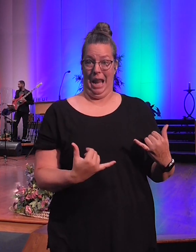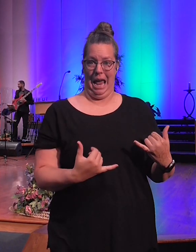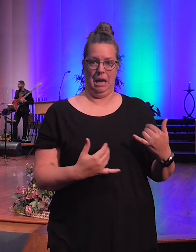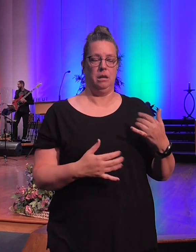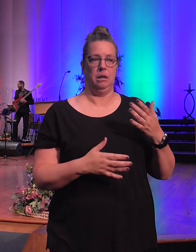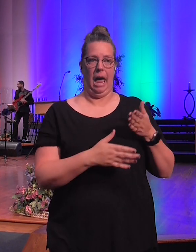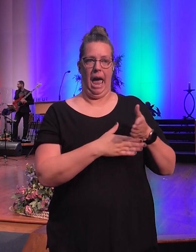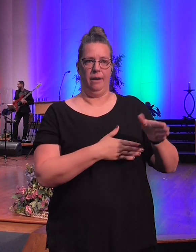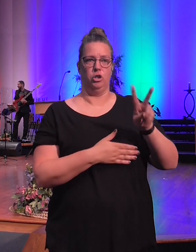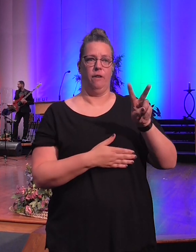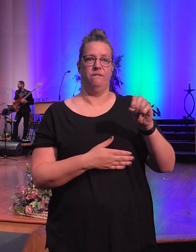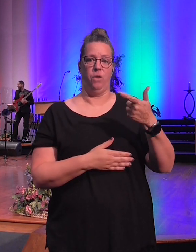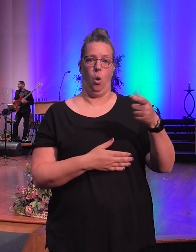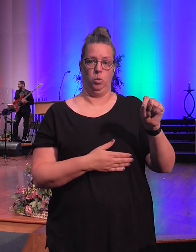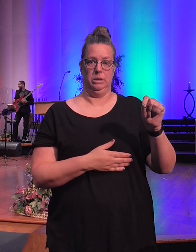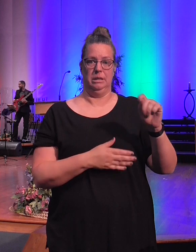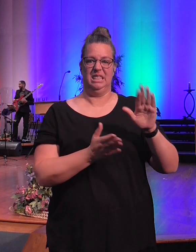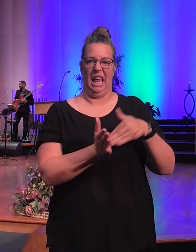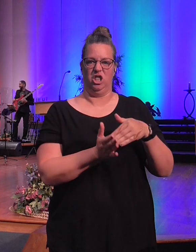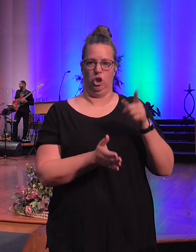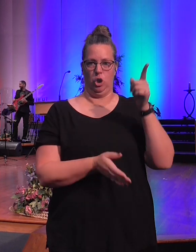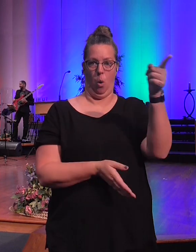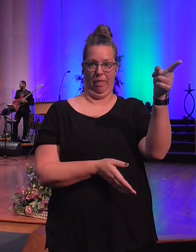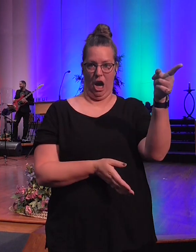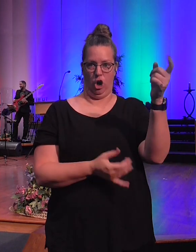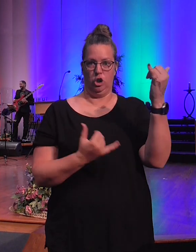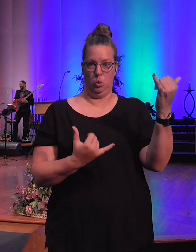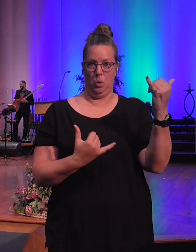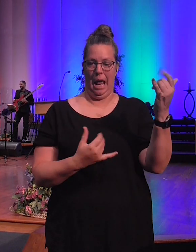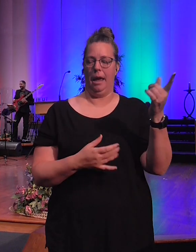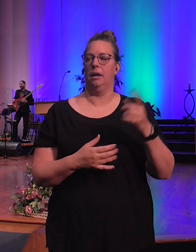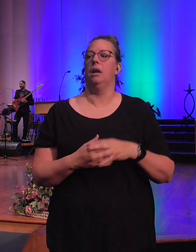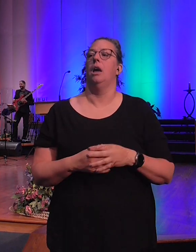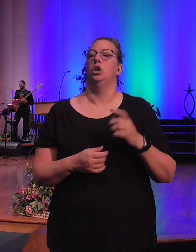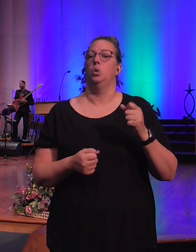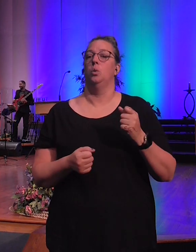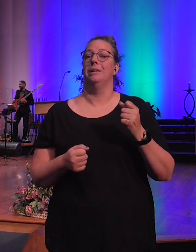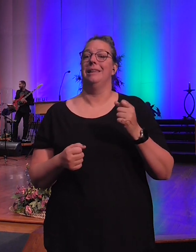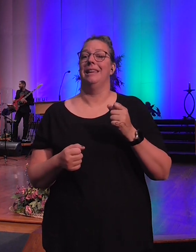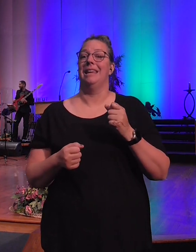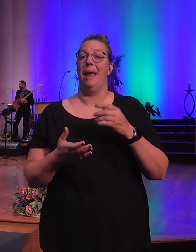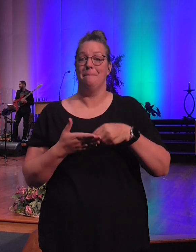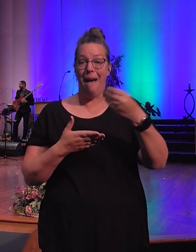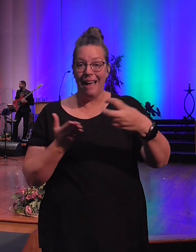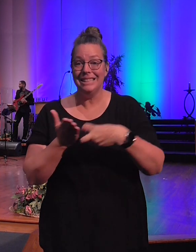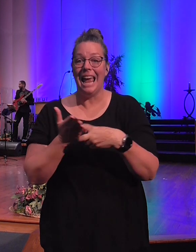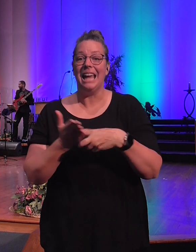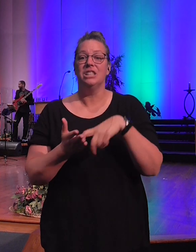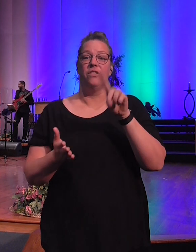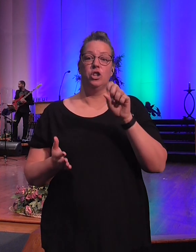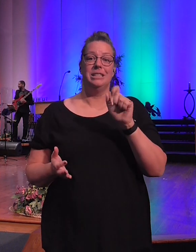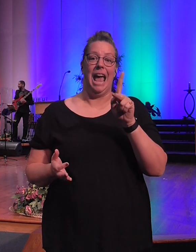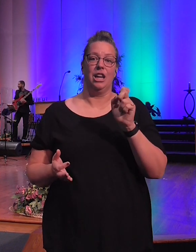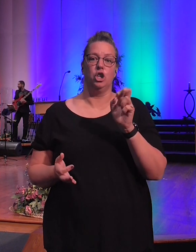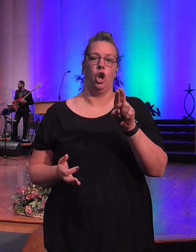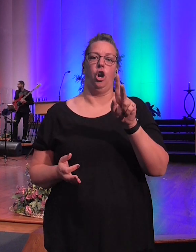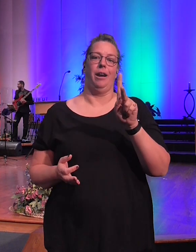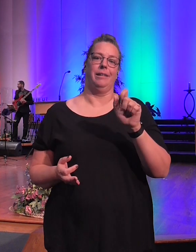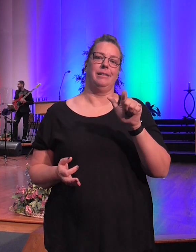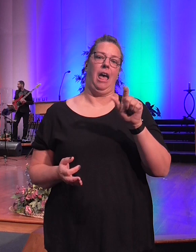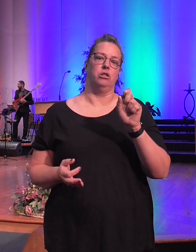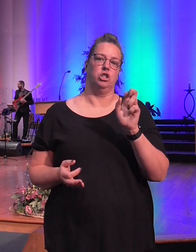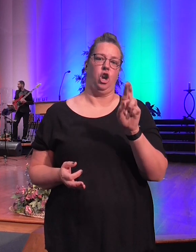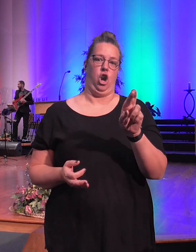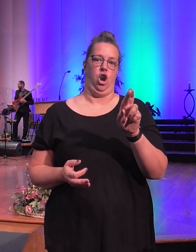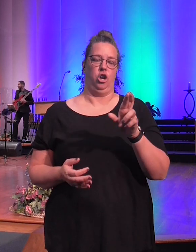Center. And you got a couple more weeks to take advantage of that early bird pricing on Dacker Keltner. With that, so glad everyone's here. We